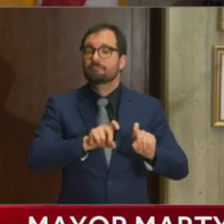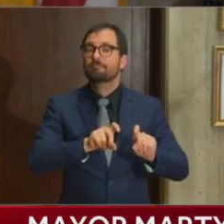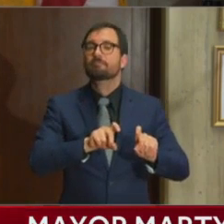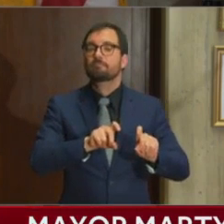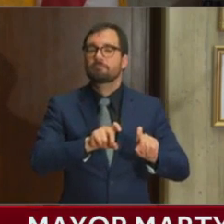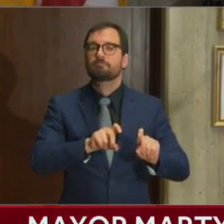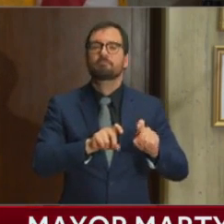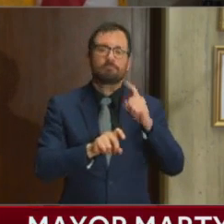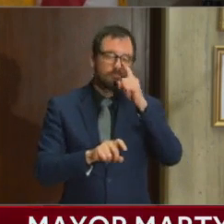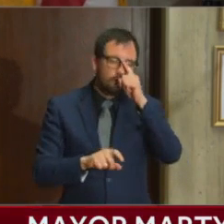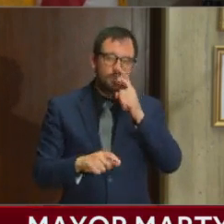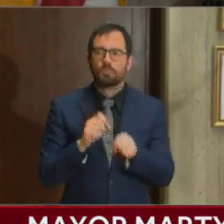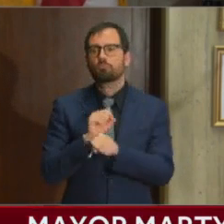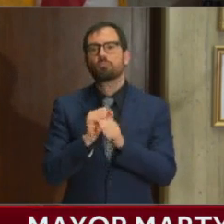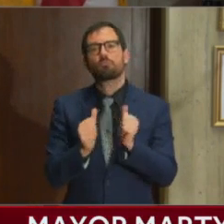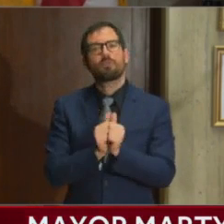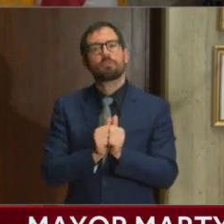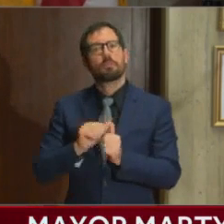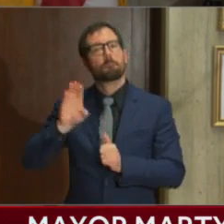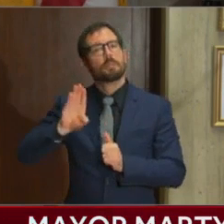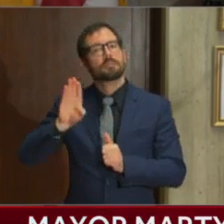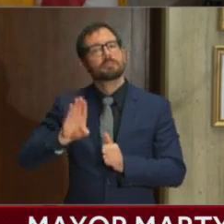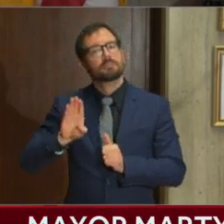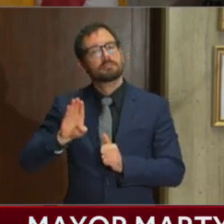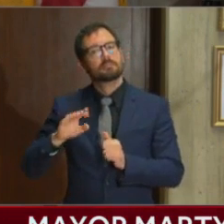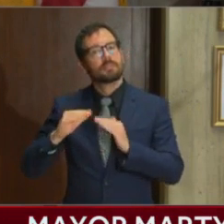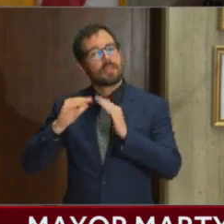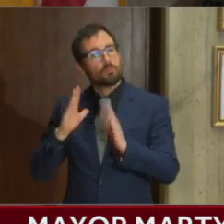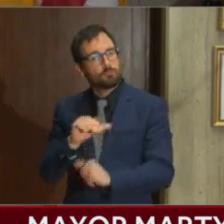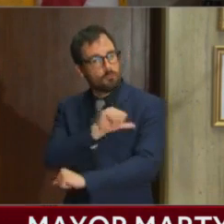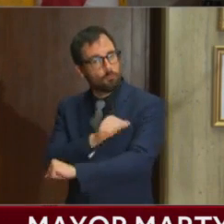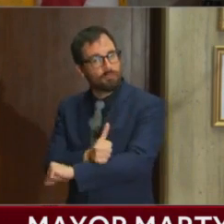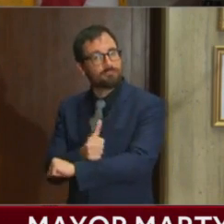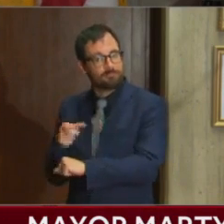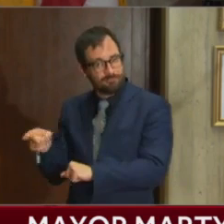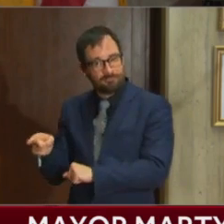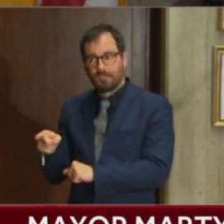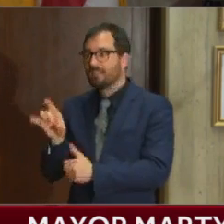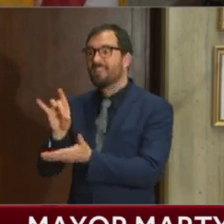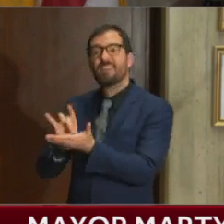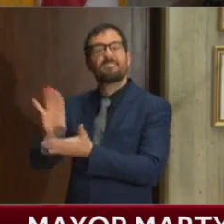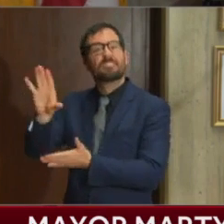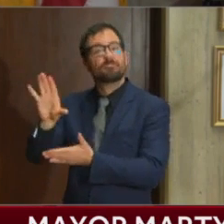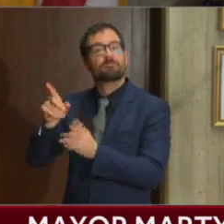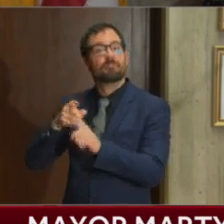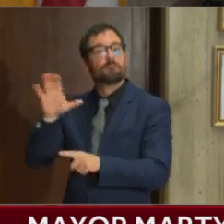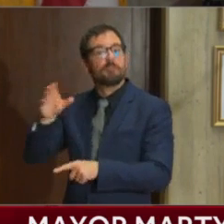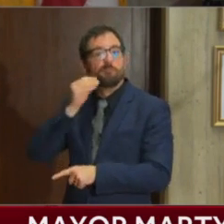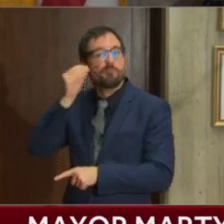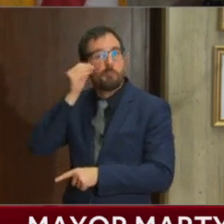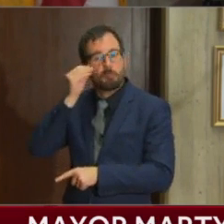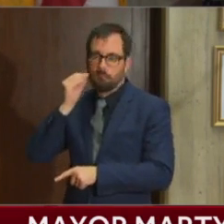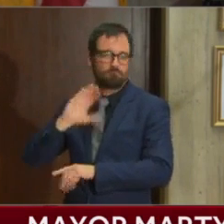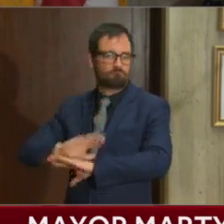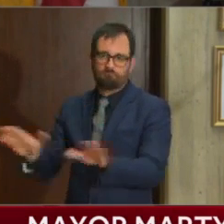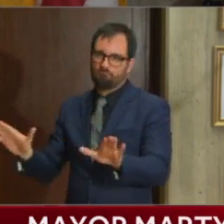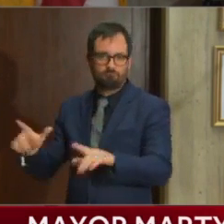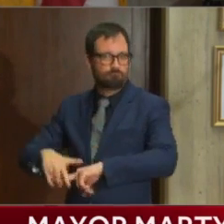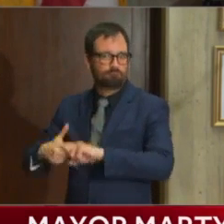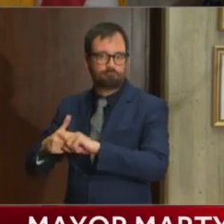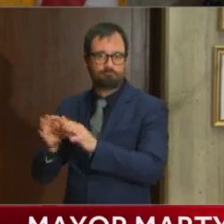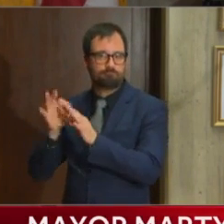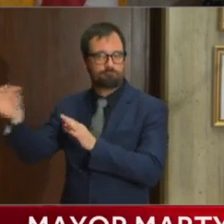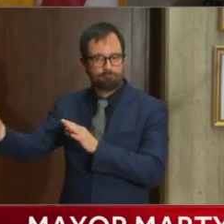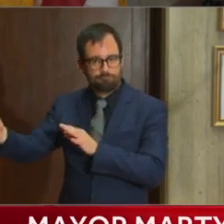proceedings until this crisis is over. We're in talks with lenders and landlords to prevent loan defaults and evictions for small